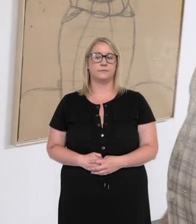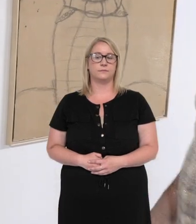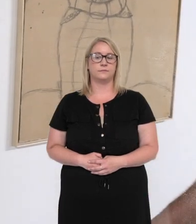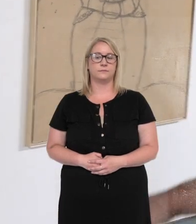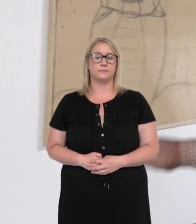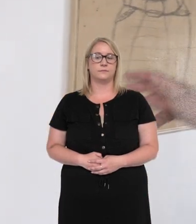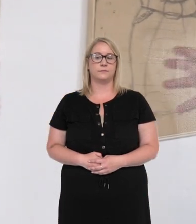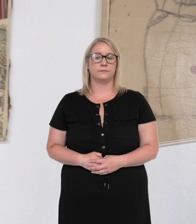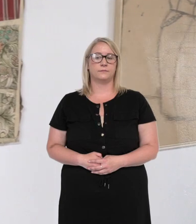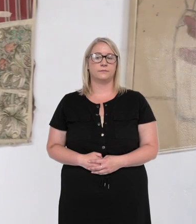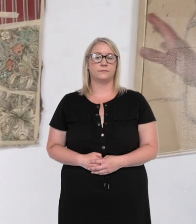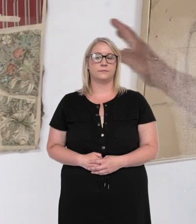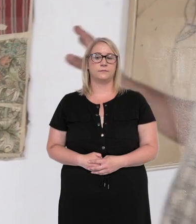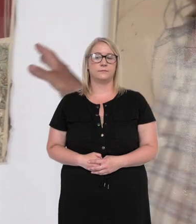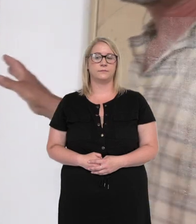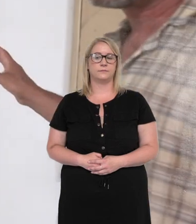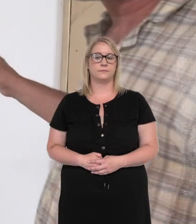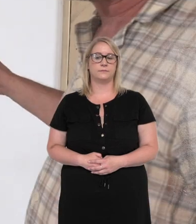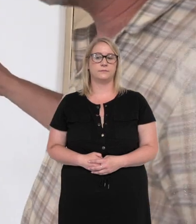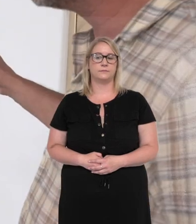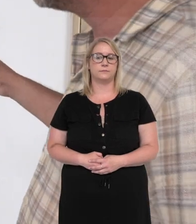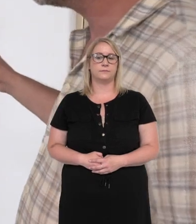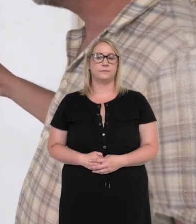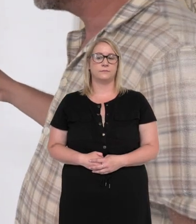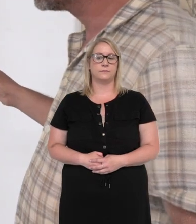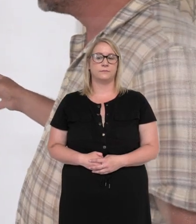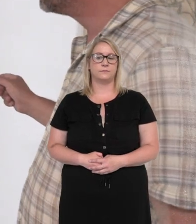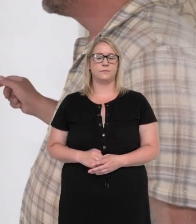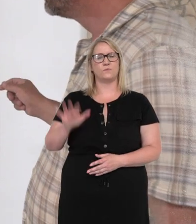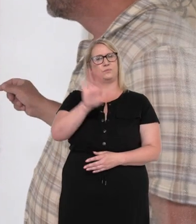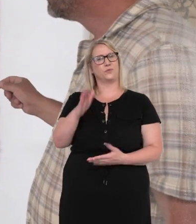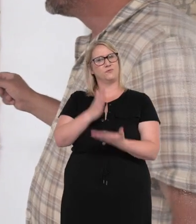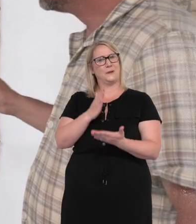So, quite difficult to archive this work